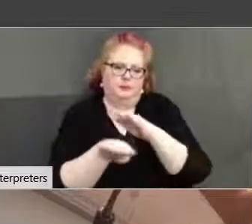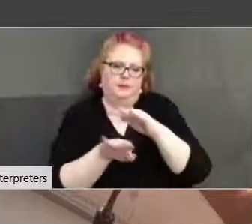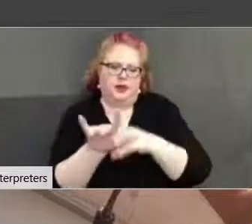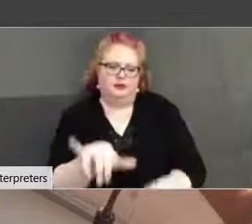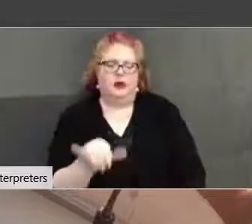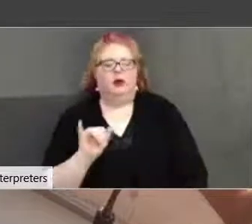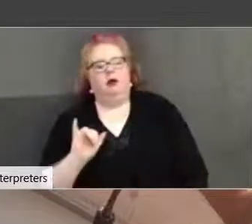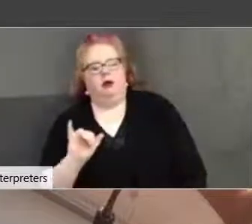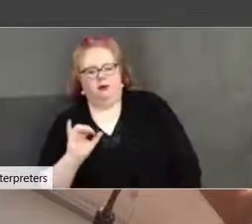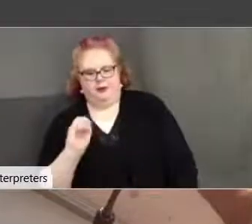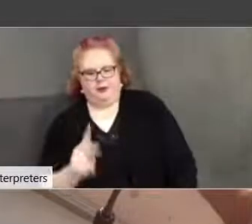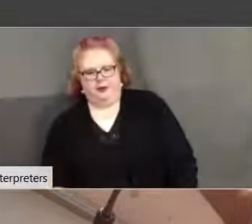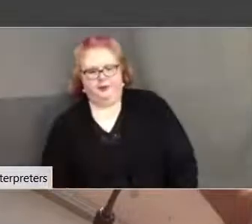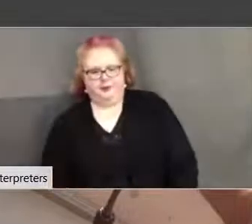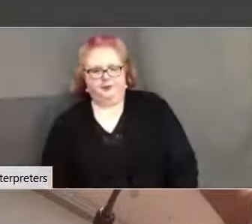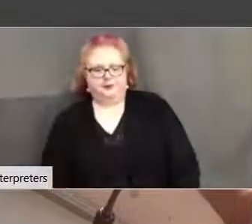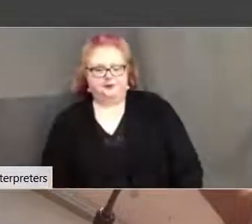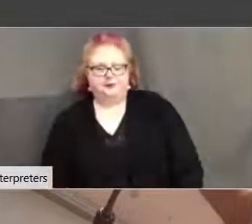Can I get a